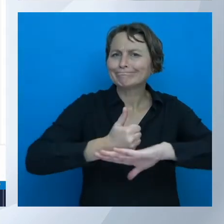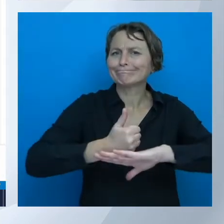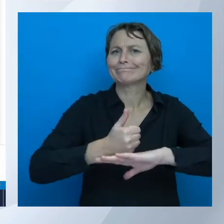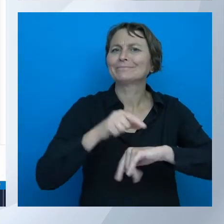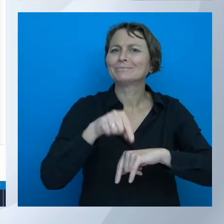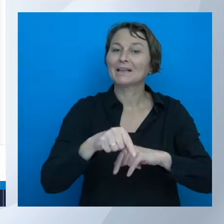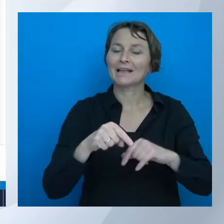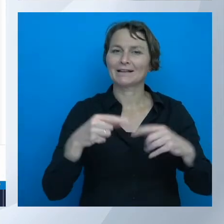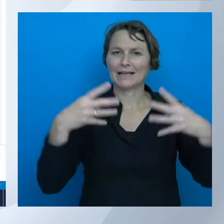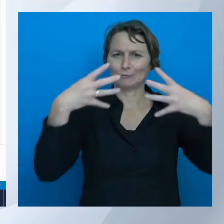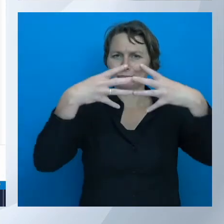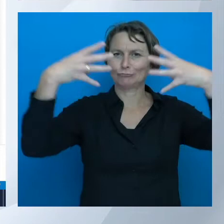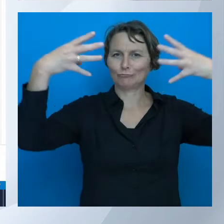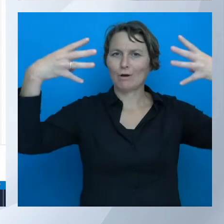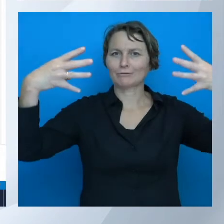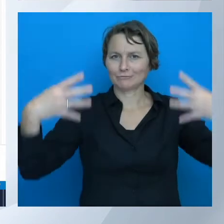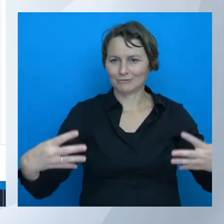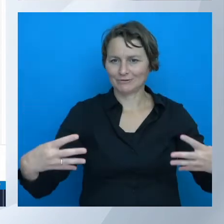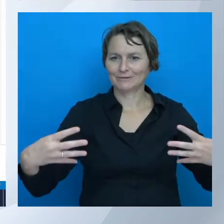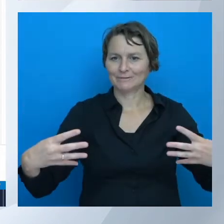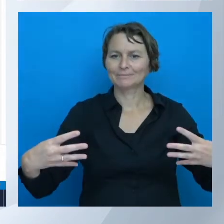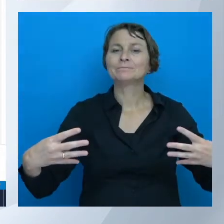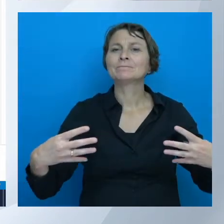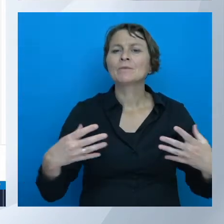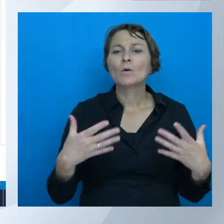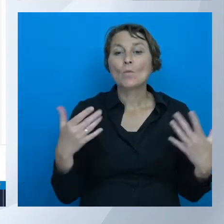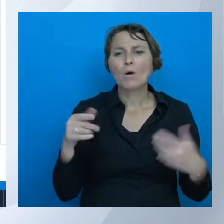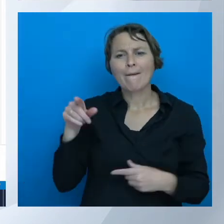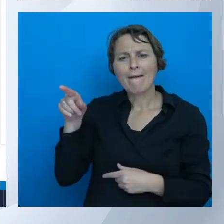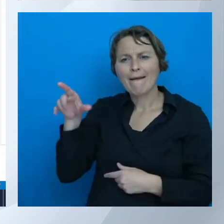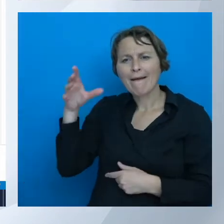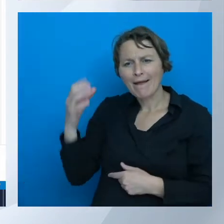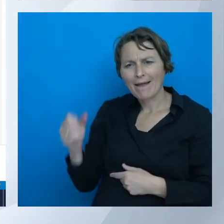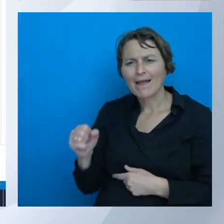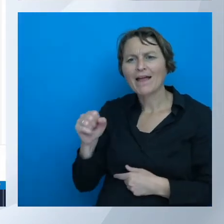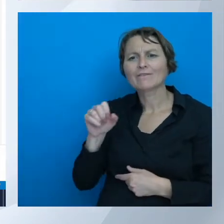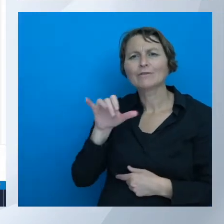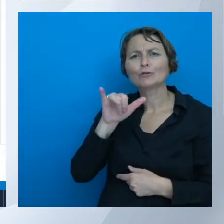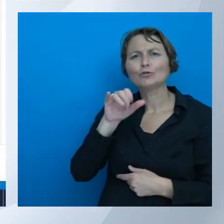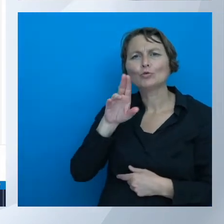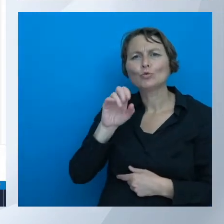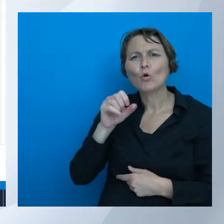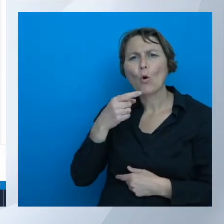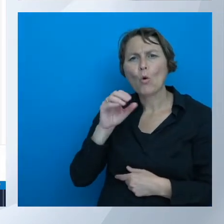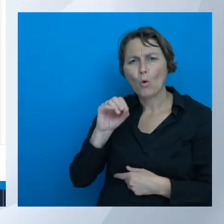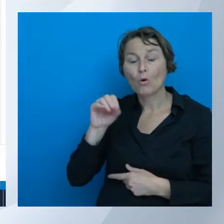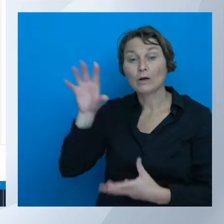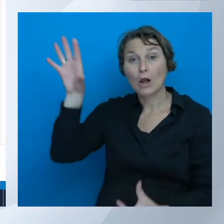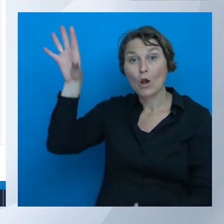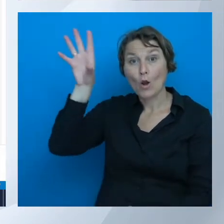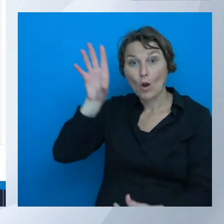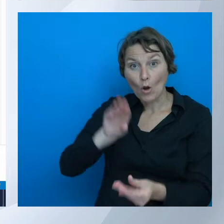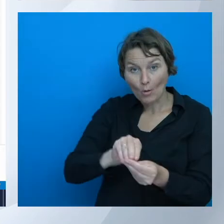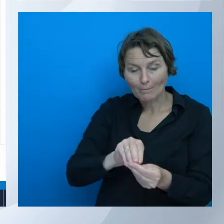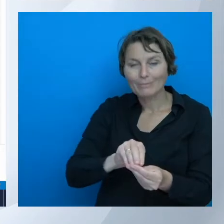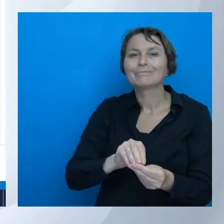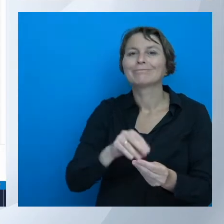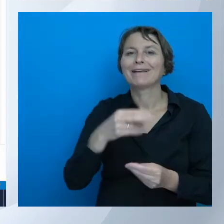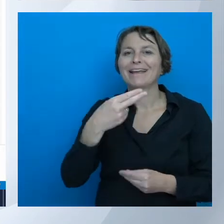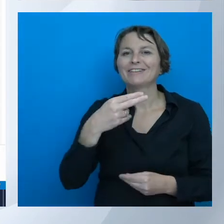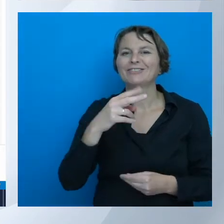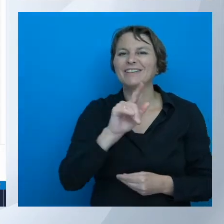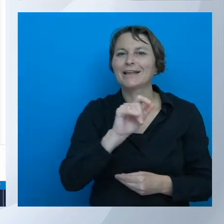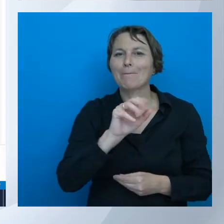structure in Markdown. I used Hugo to actually generate the HTML. But the cool thing is that I did also